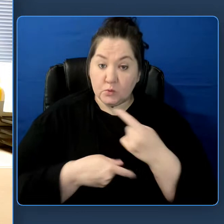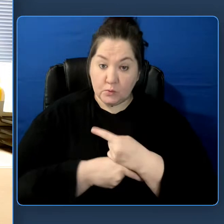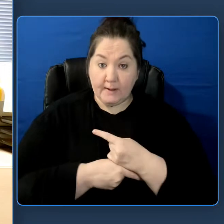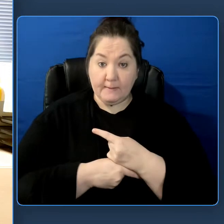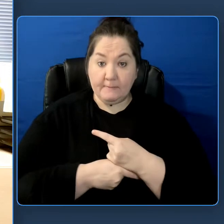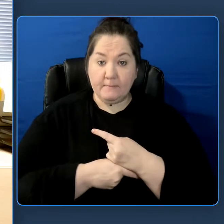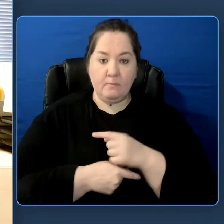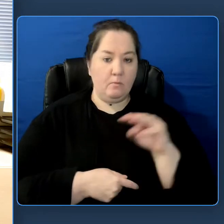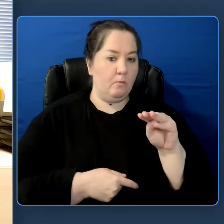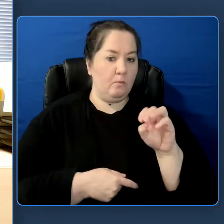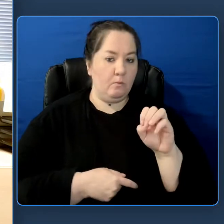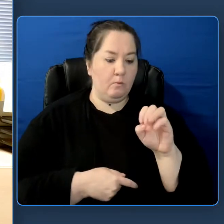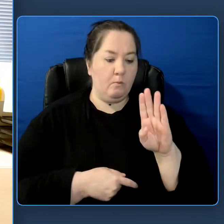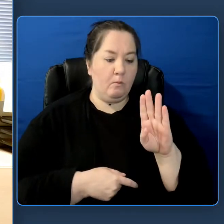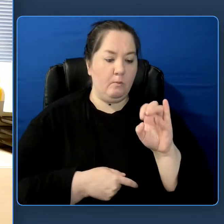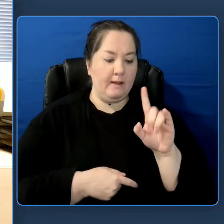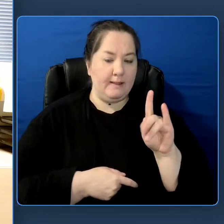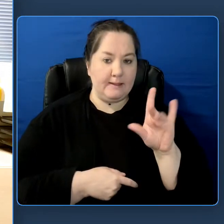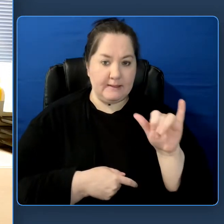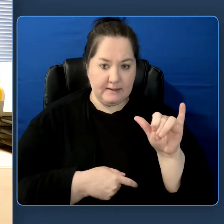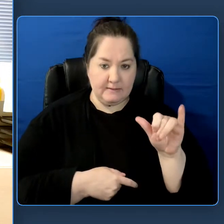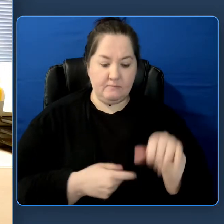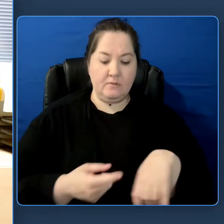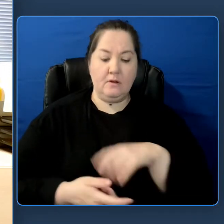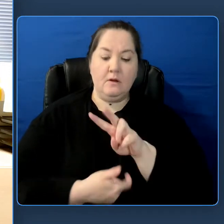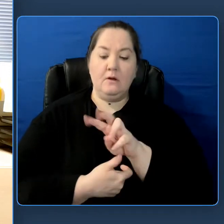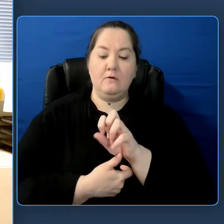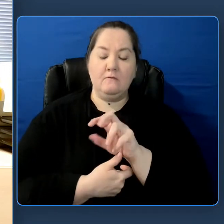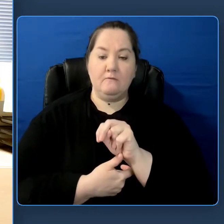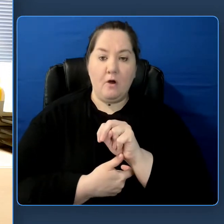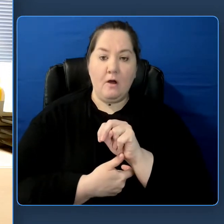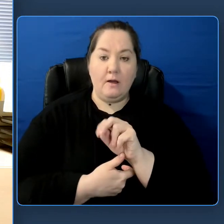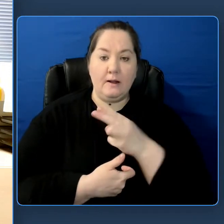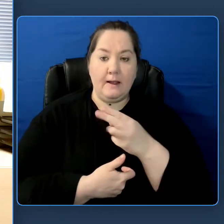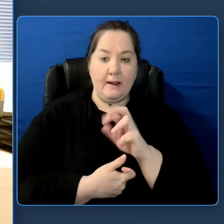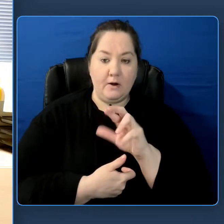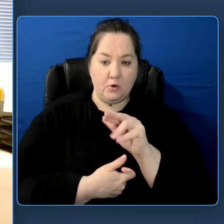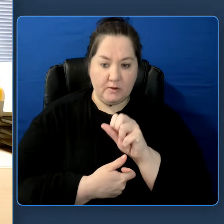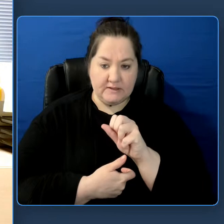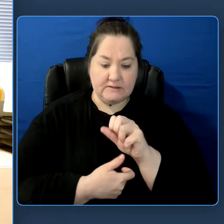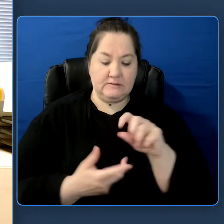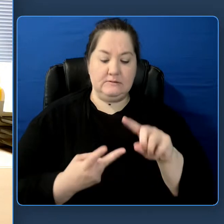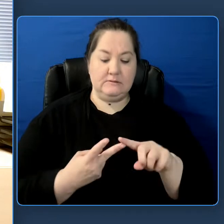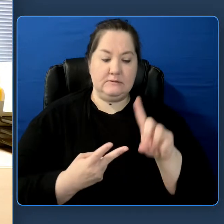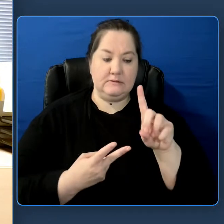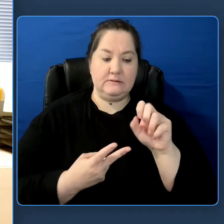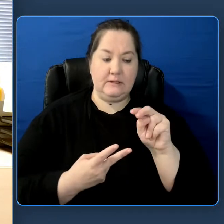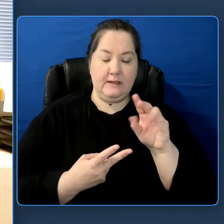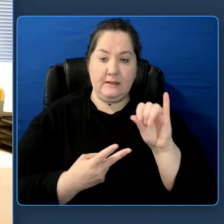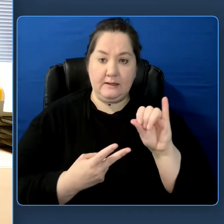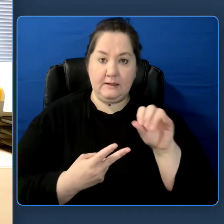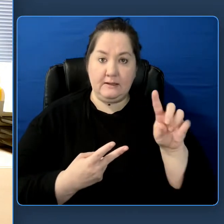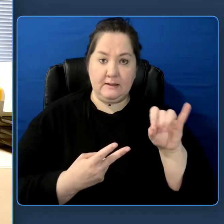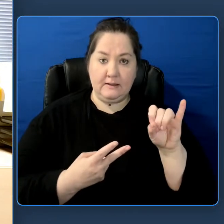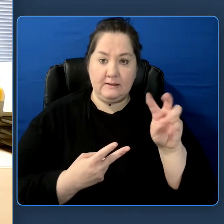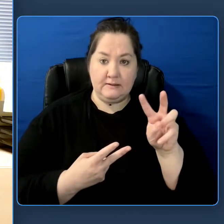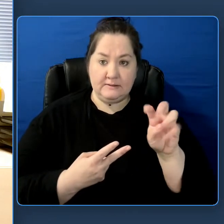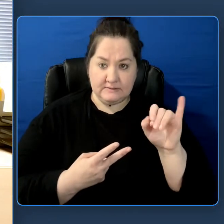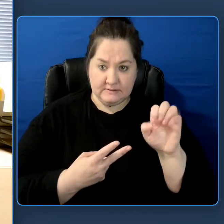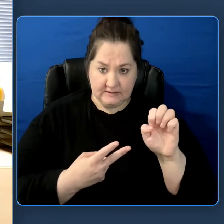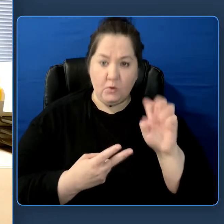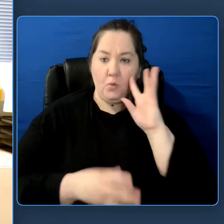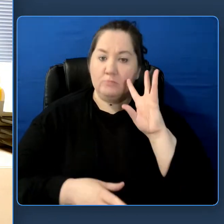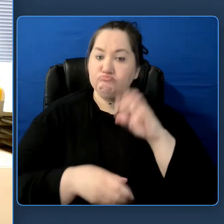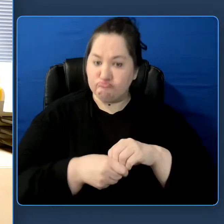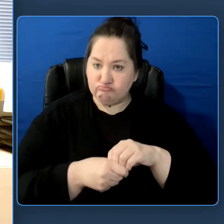talking about mobility. Vaughn Harris and Danny Izzy will be with us to have that